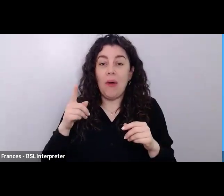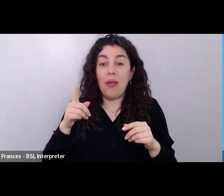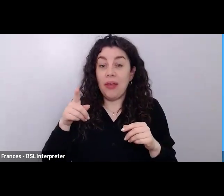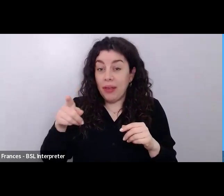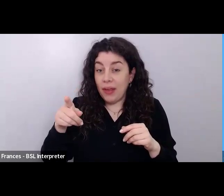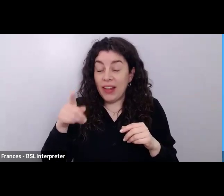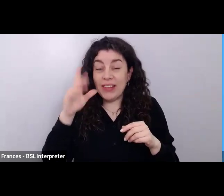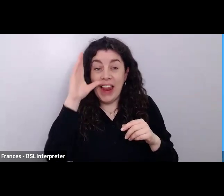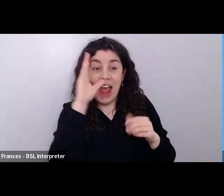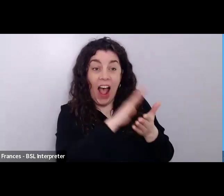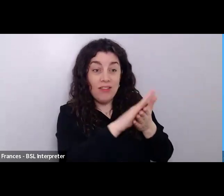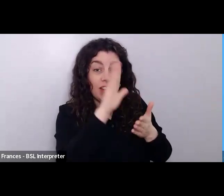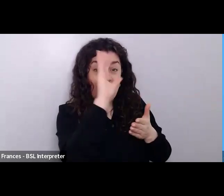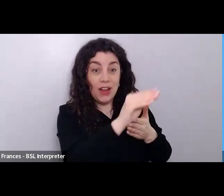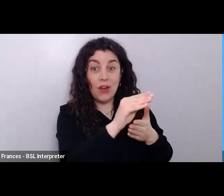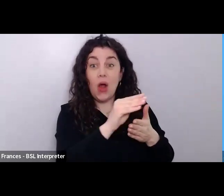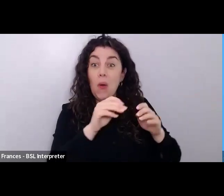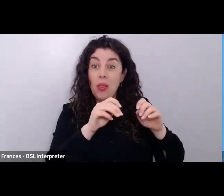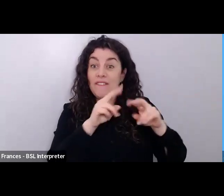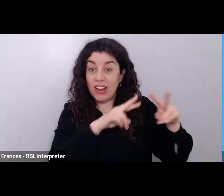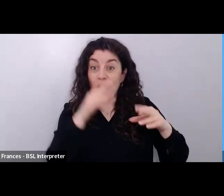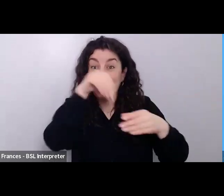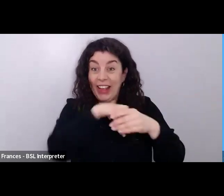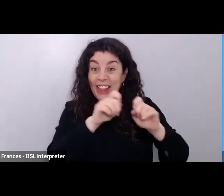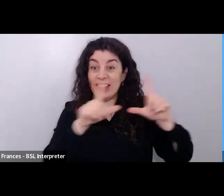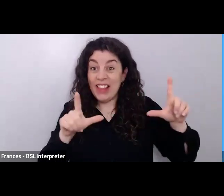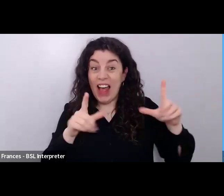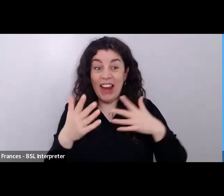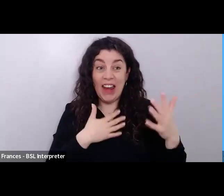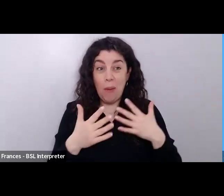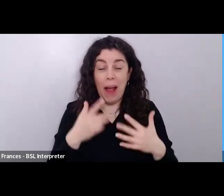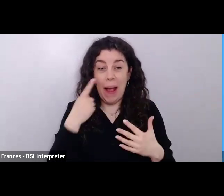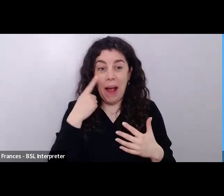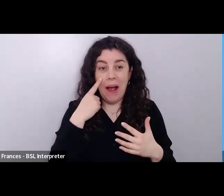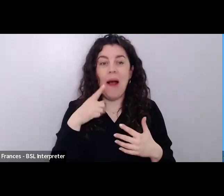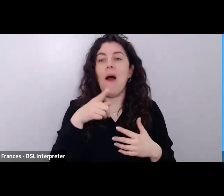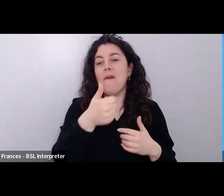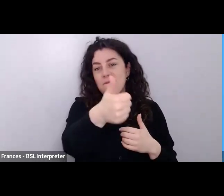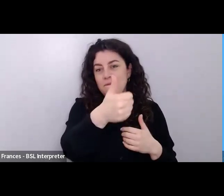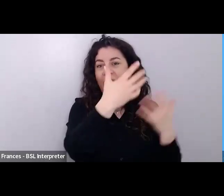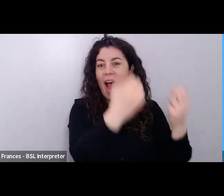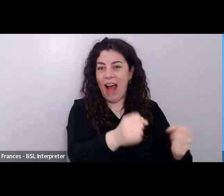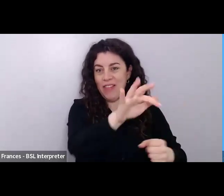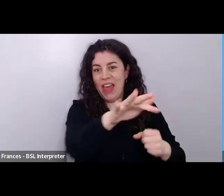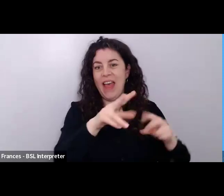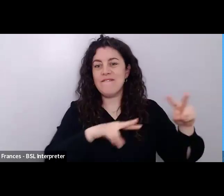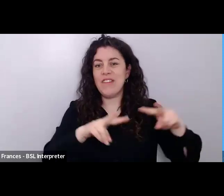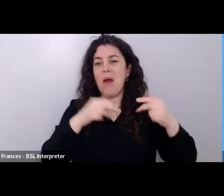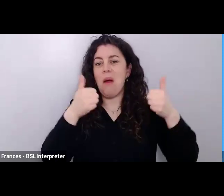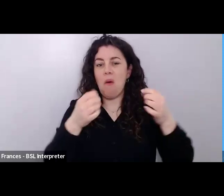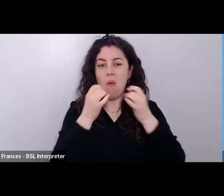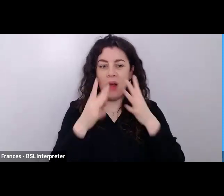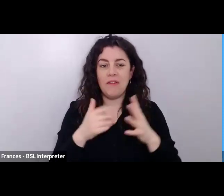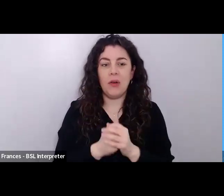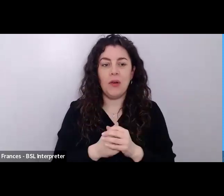easier, Harrison, but see how you go. Here we go. Wonderful. Can you see When I that?